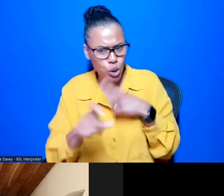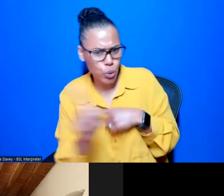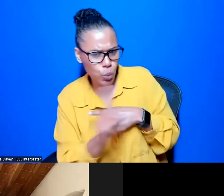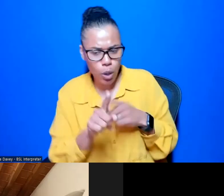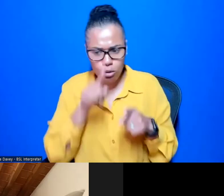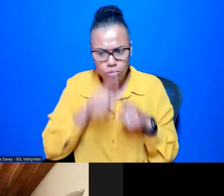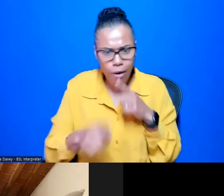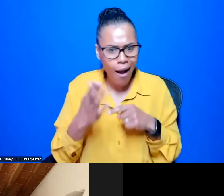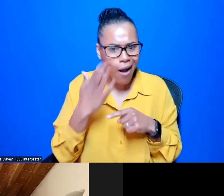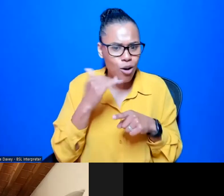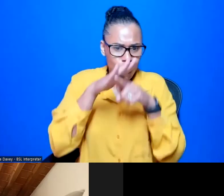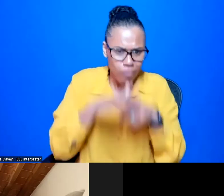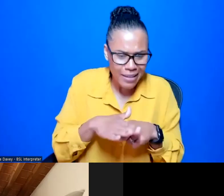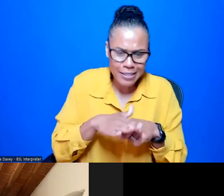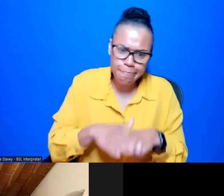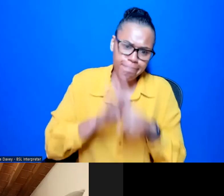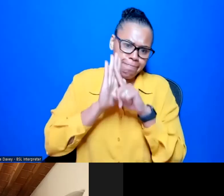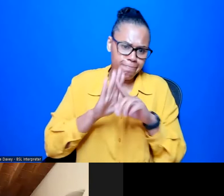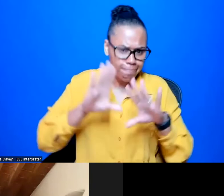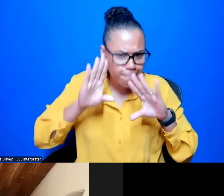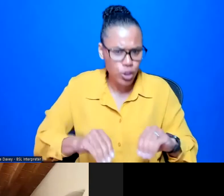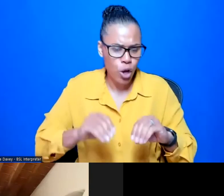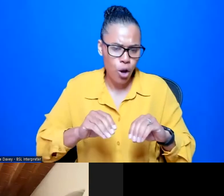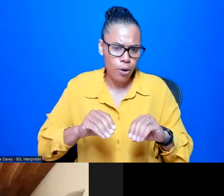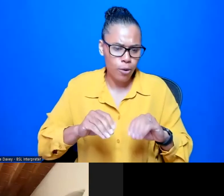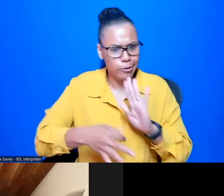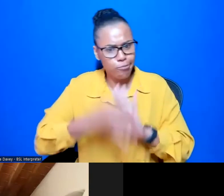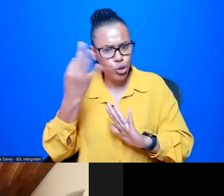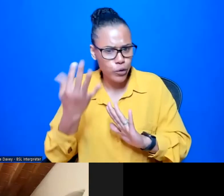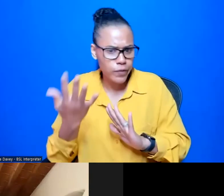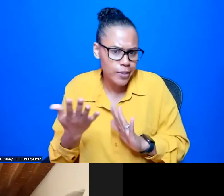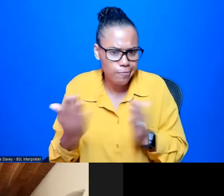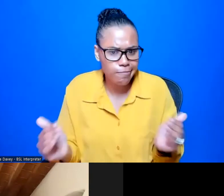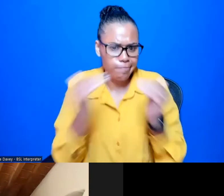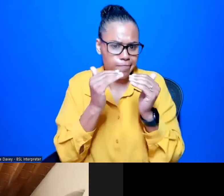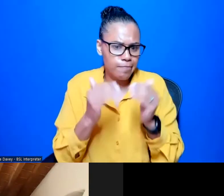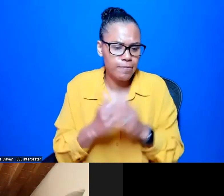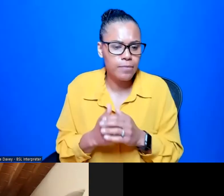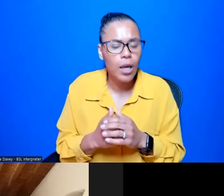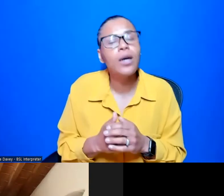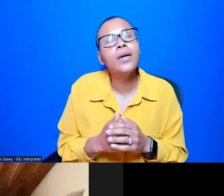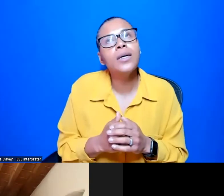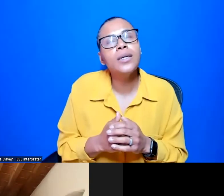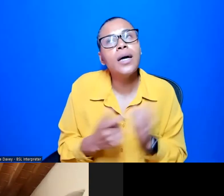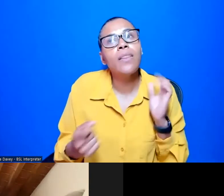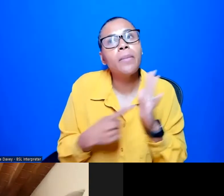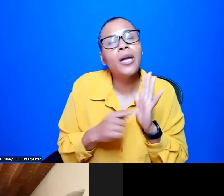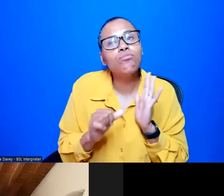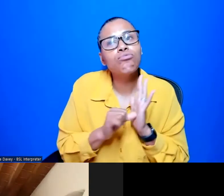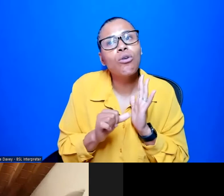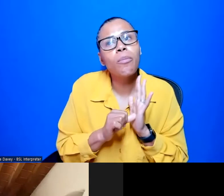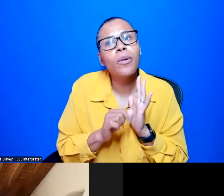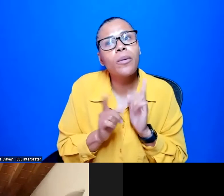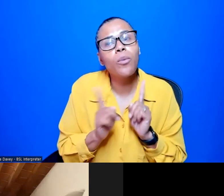around racism within sport? I think the main problem is, I hate to say it, but that's just for